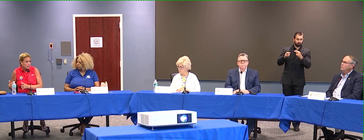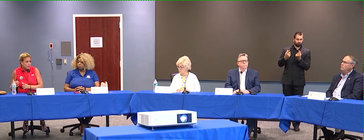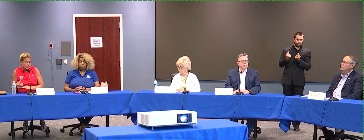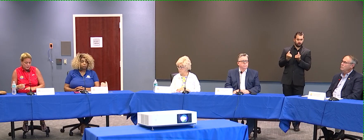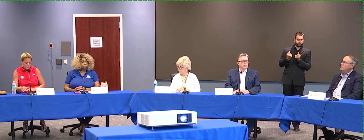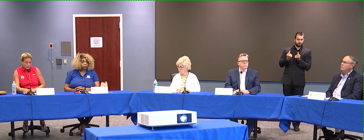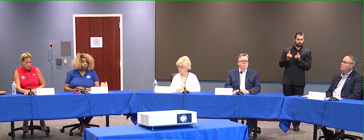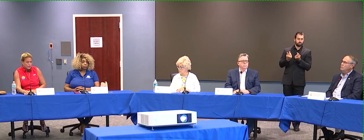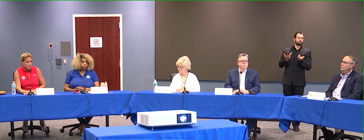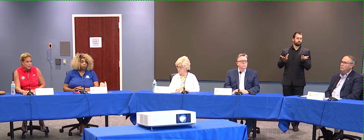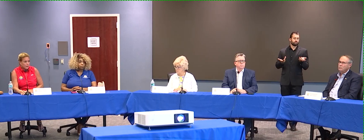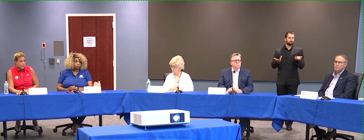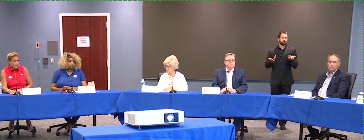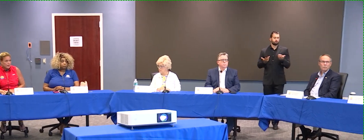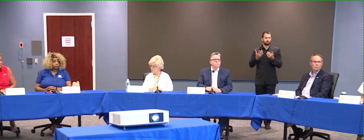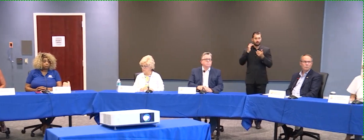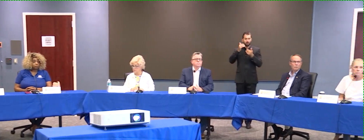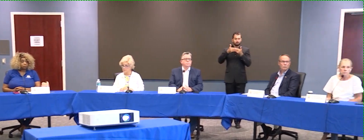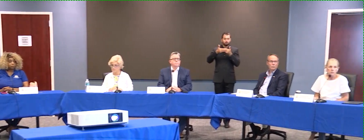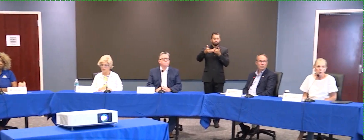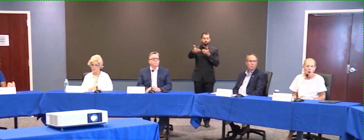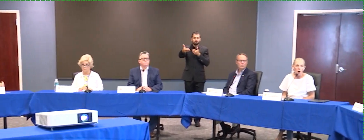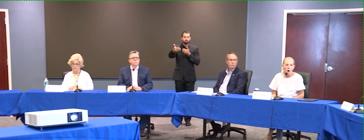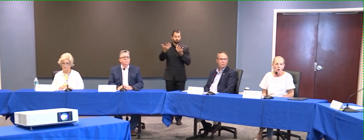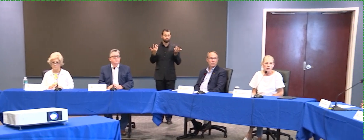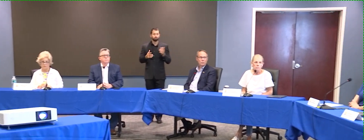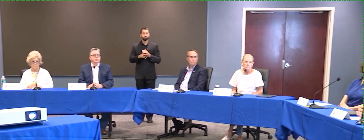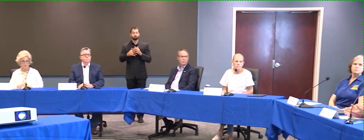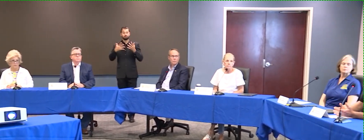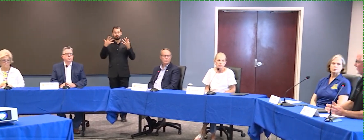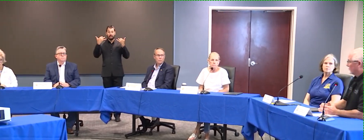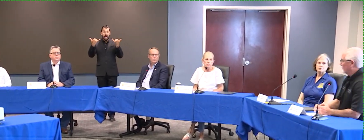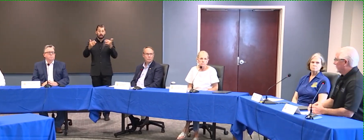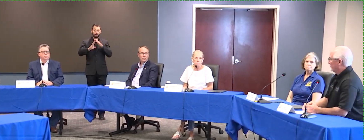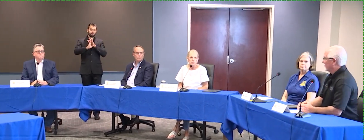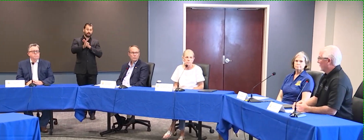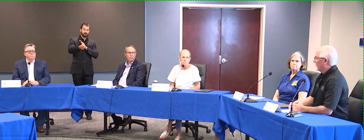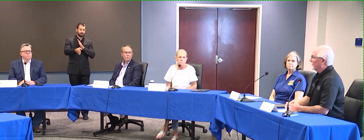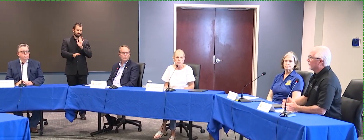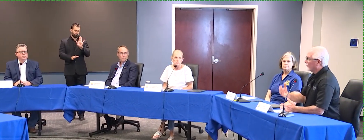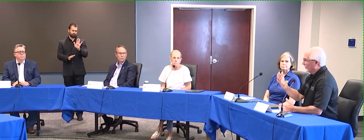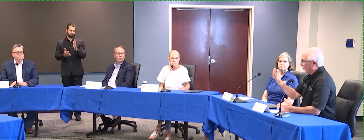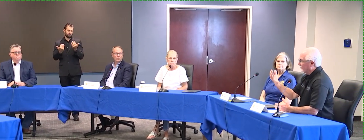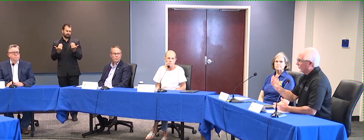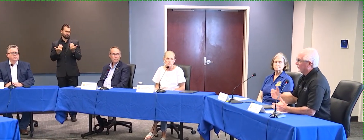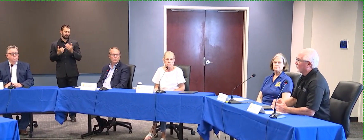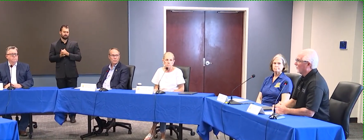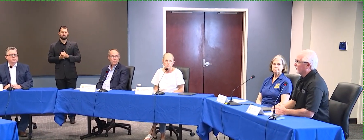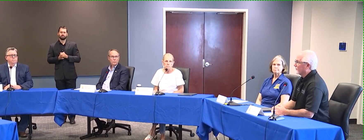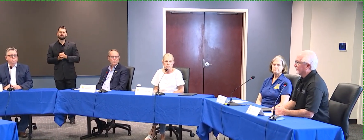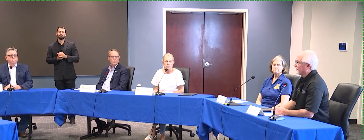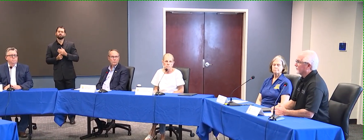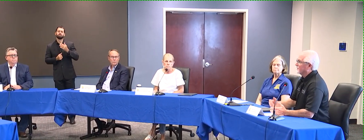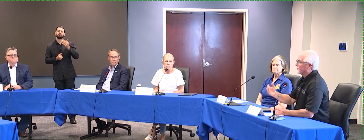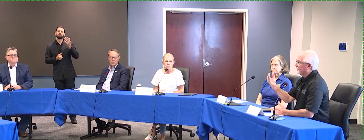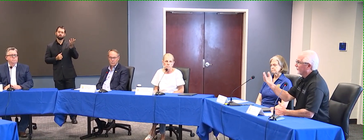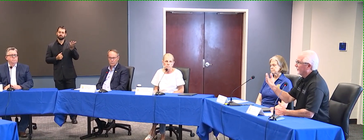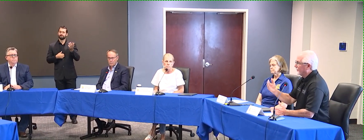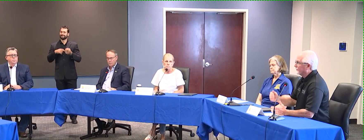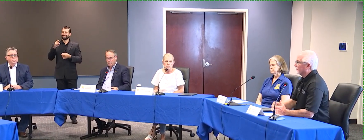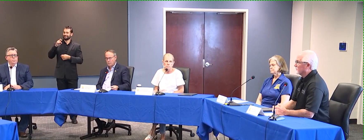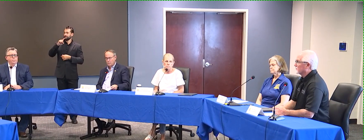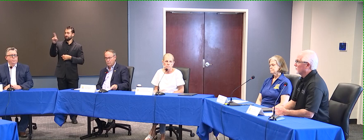day or two. That's great clarification. The, the action today simply delegates authority to where if we need to call for an evacuation,